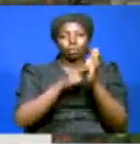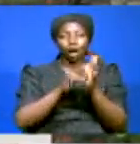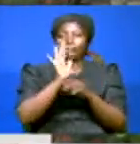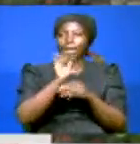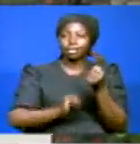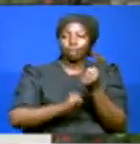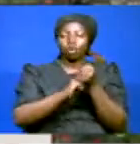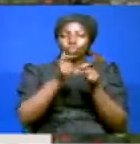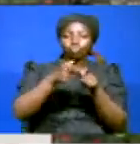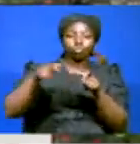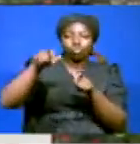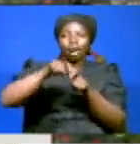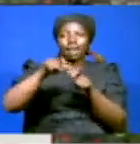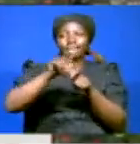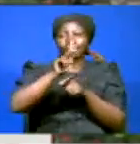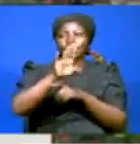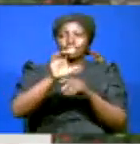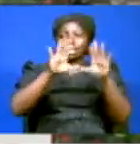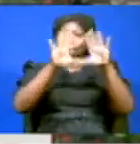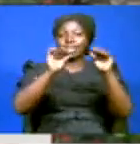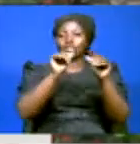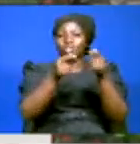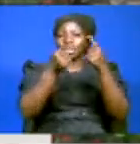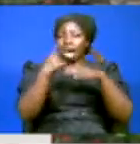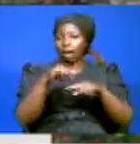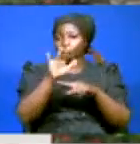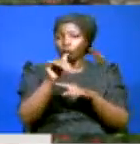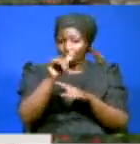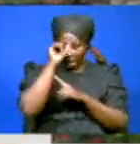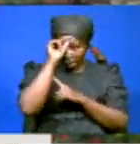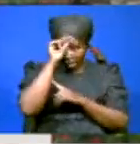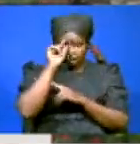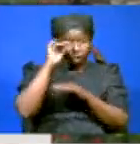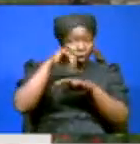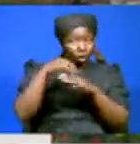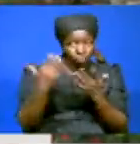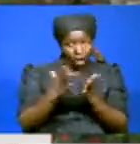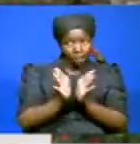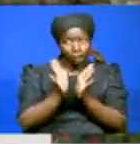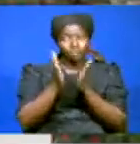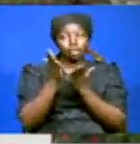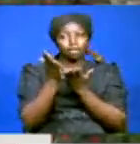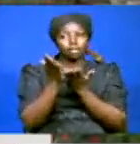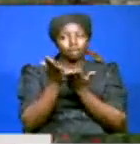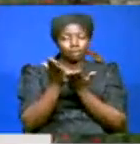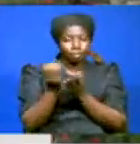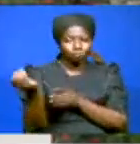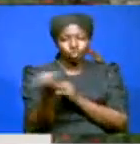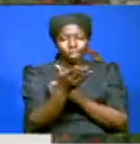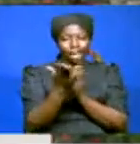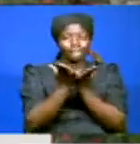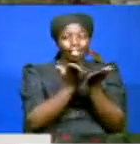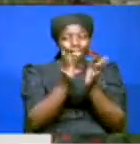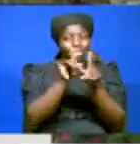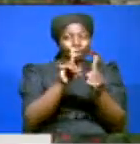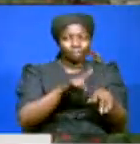budget for KBC that comes from government on mainly public broadcasting service. At the same time,